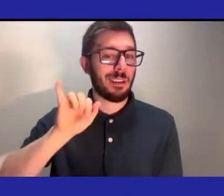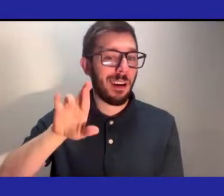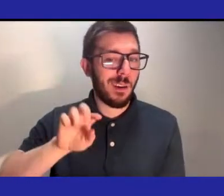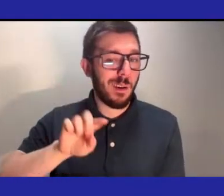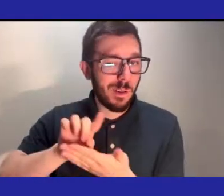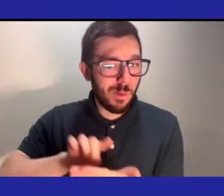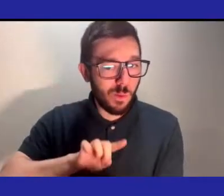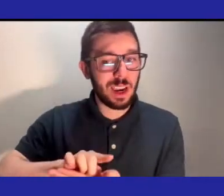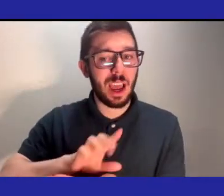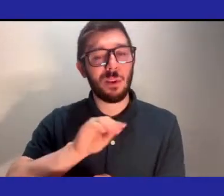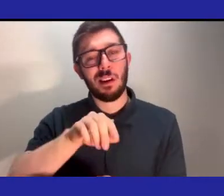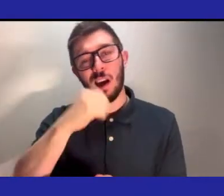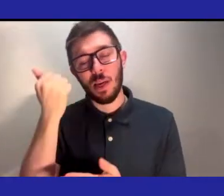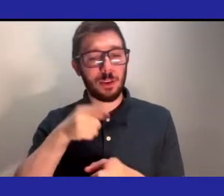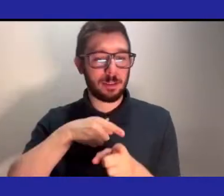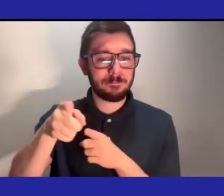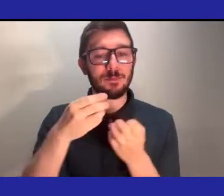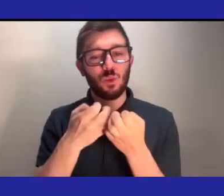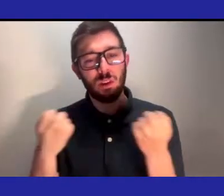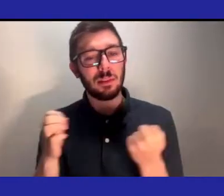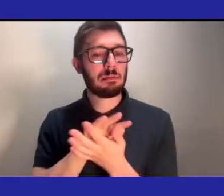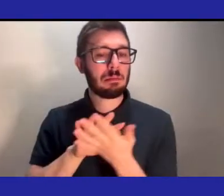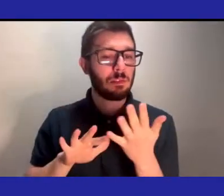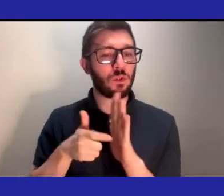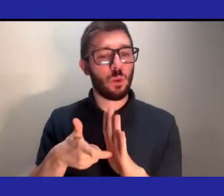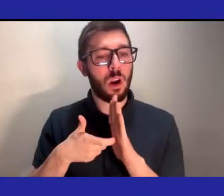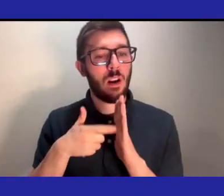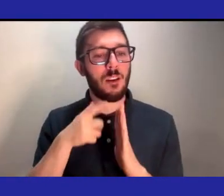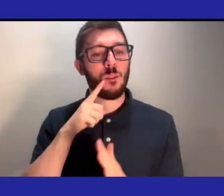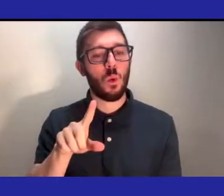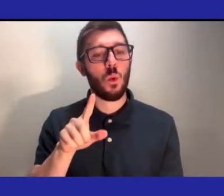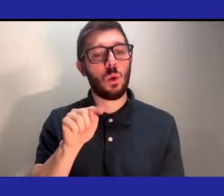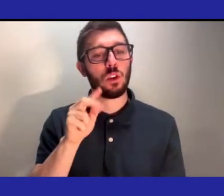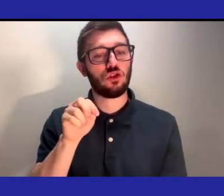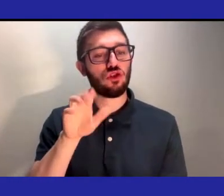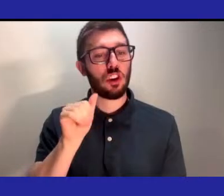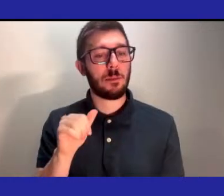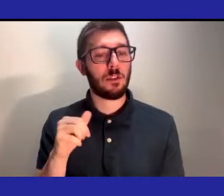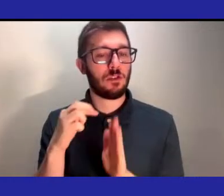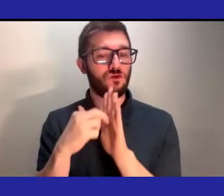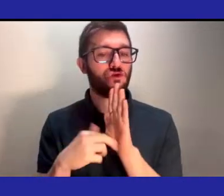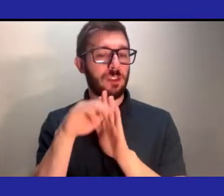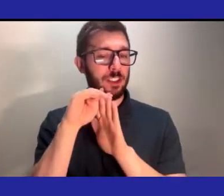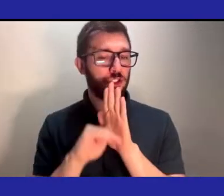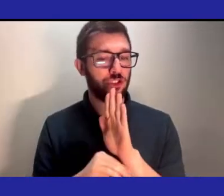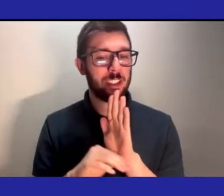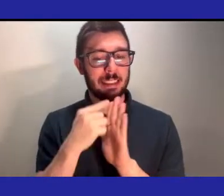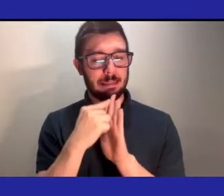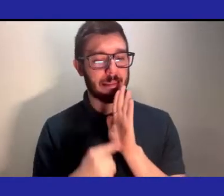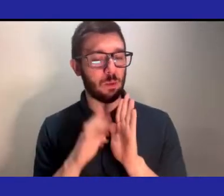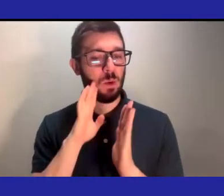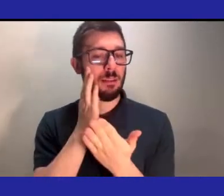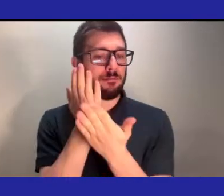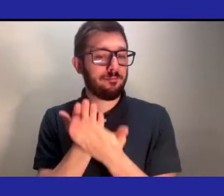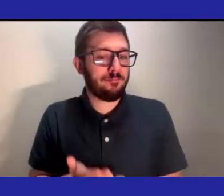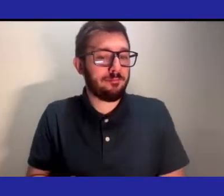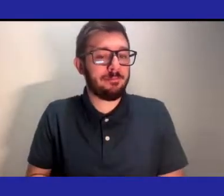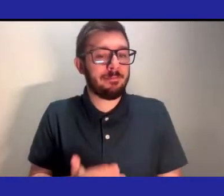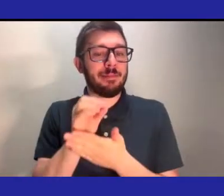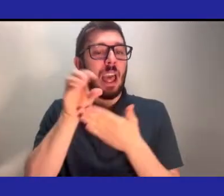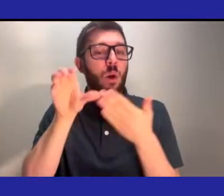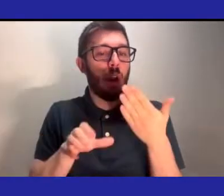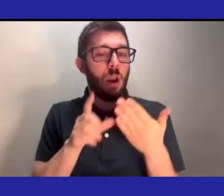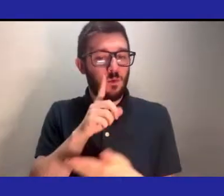is required for the trauma registry, which documents the outcome of each patient.